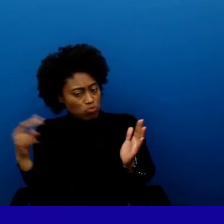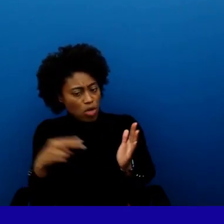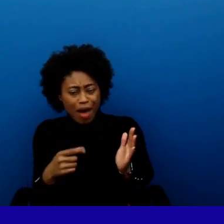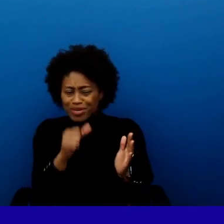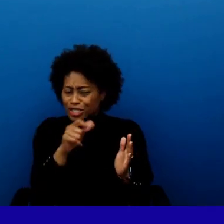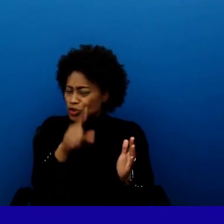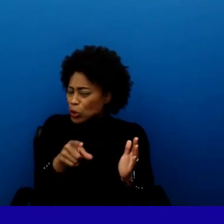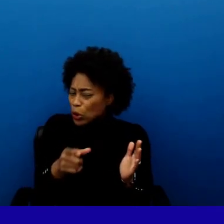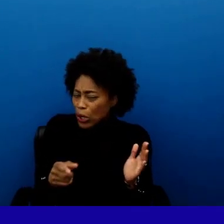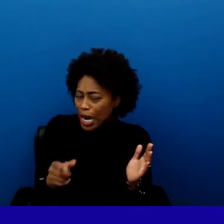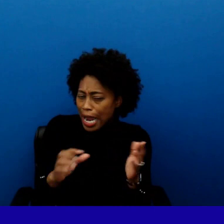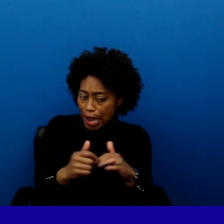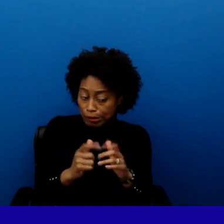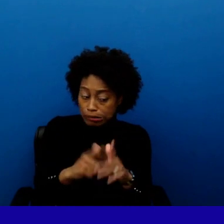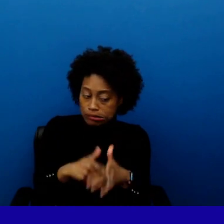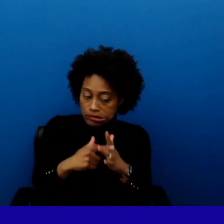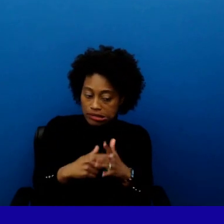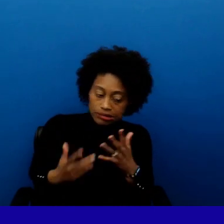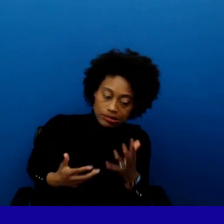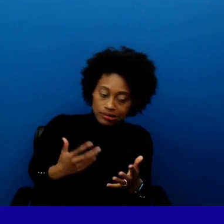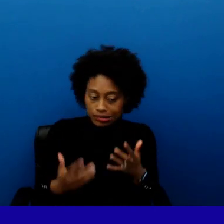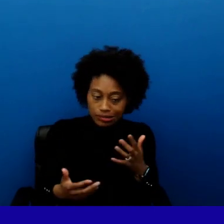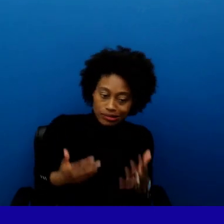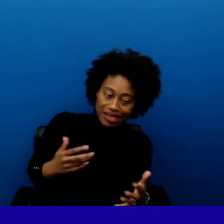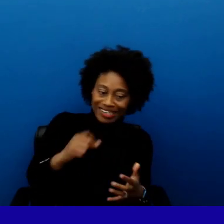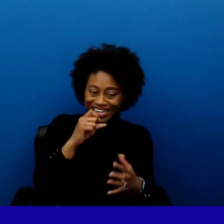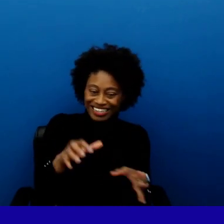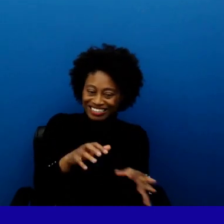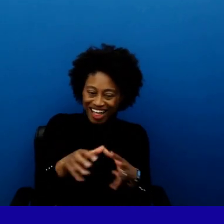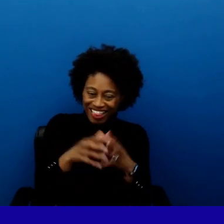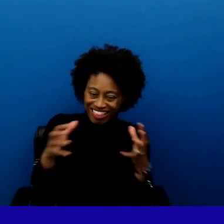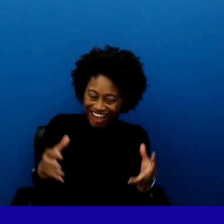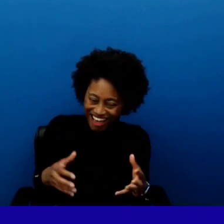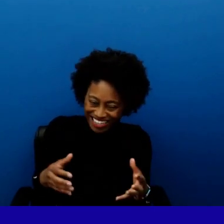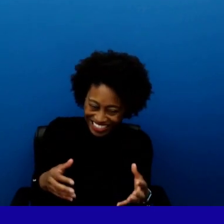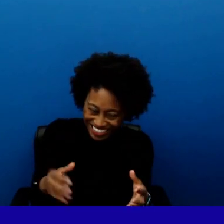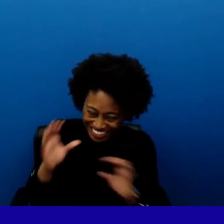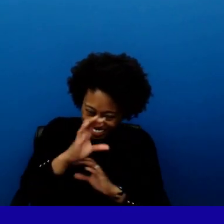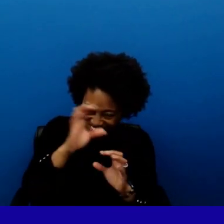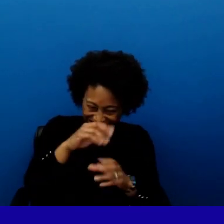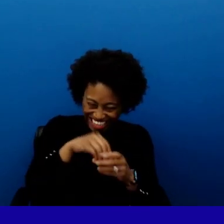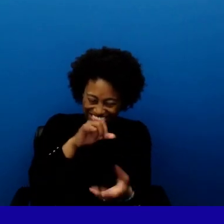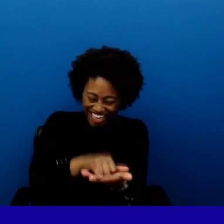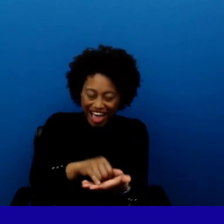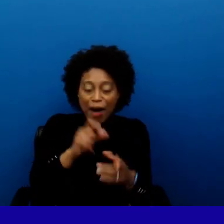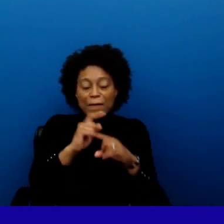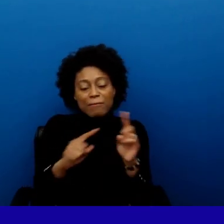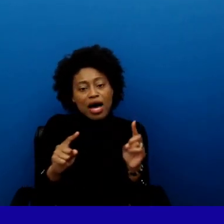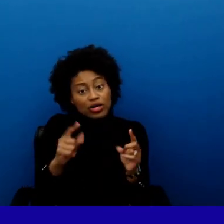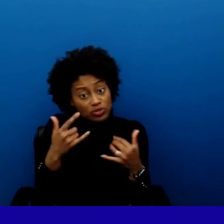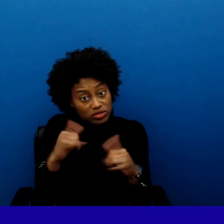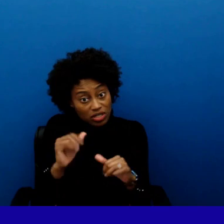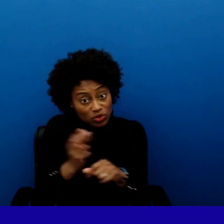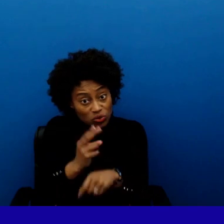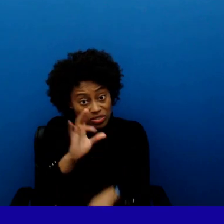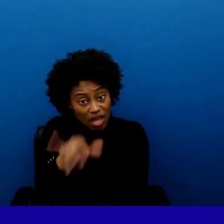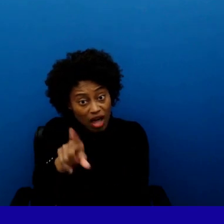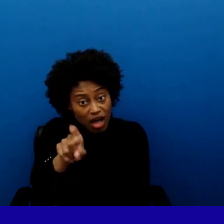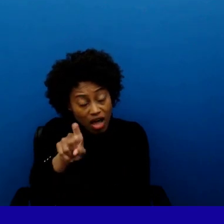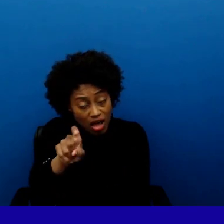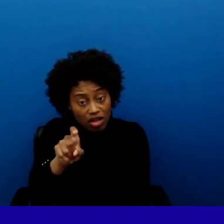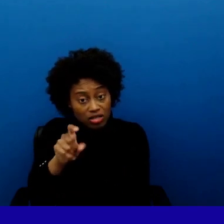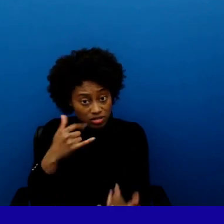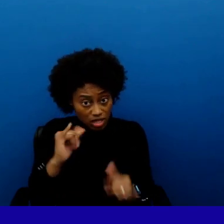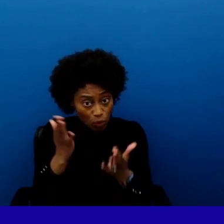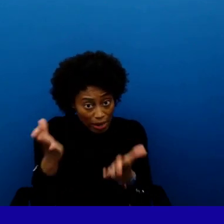really sure how to get started, and I haven't done a lot of Yeah. searching into that. But do you still use that? Is that Yes, I something do. you would